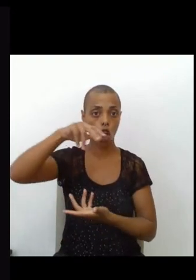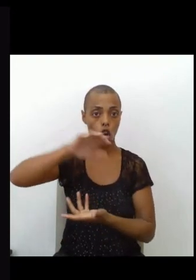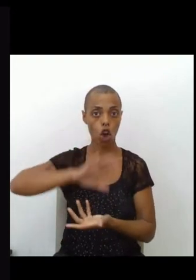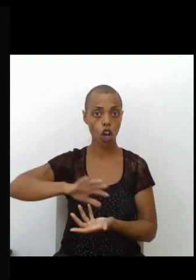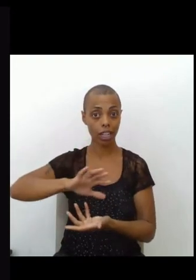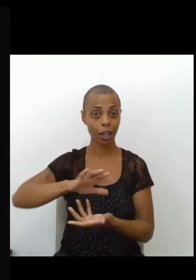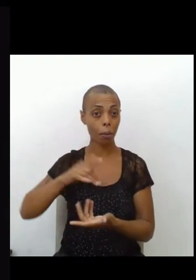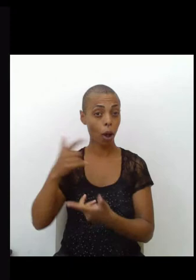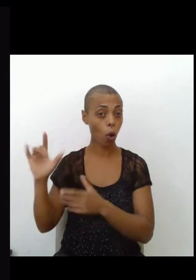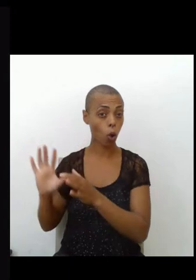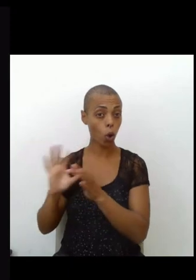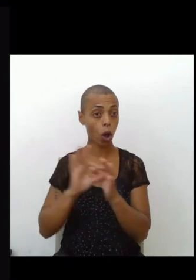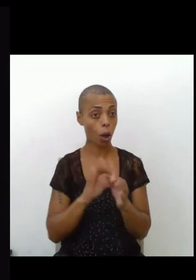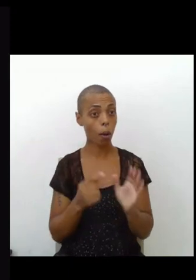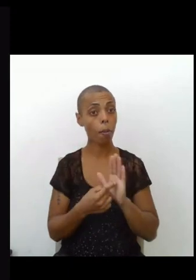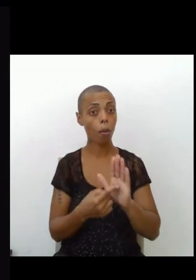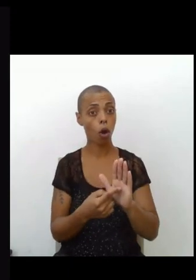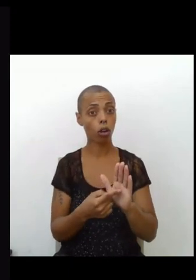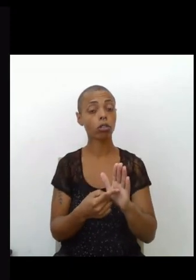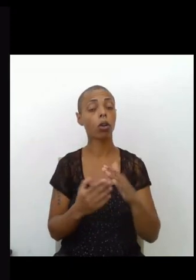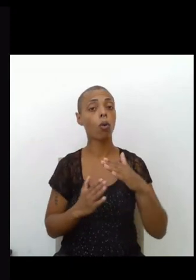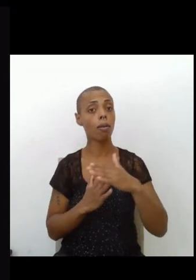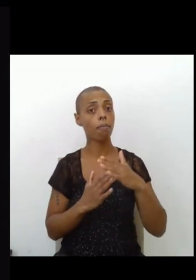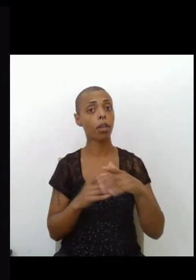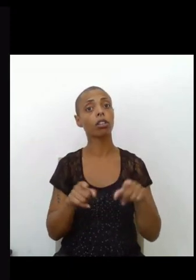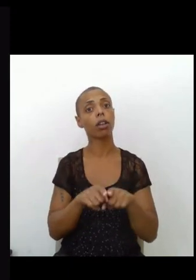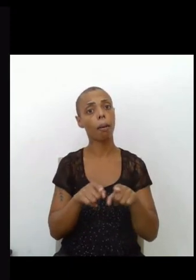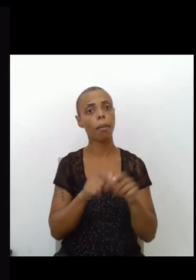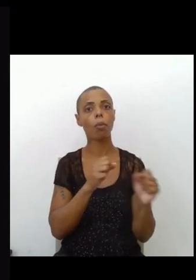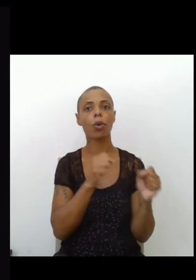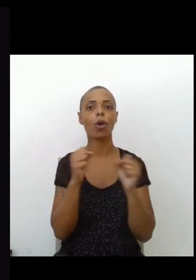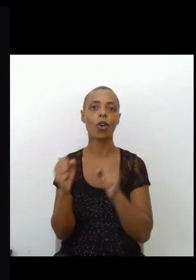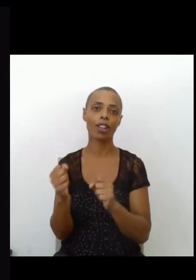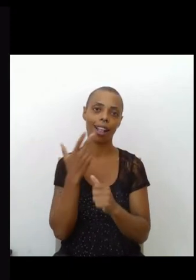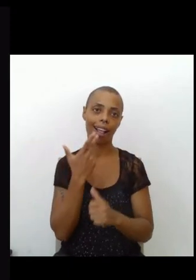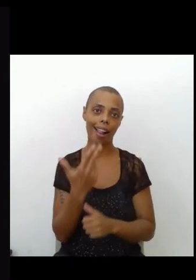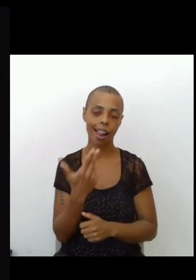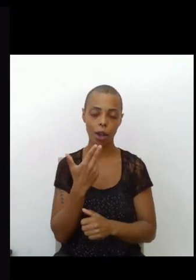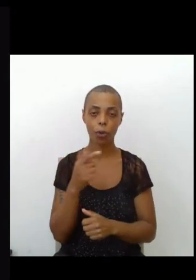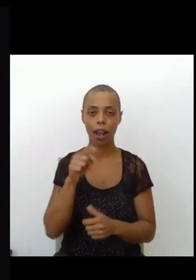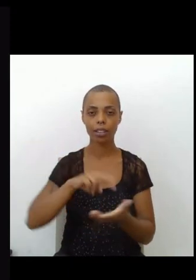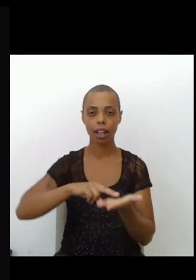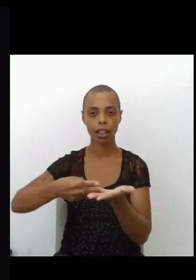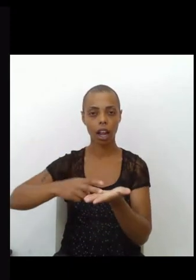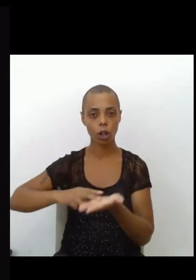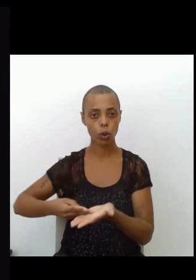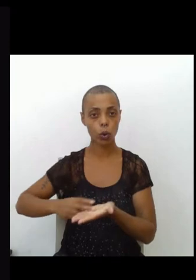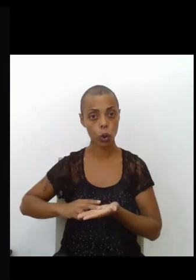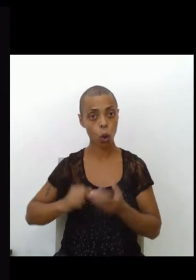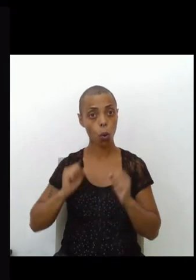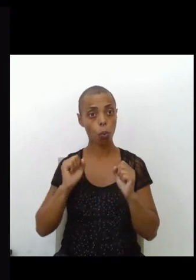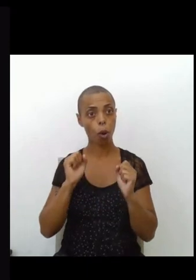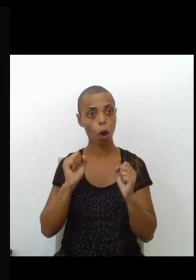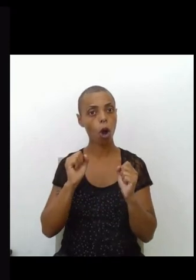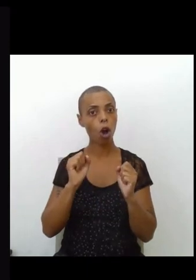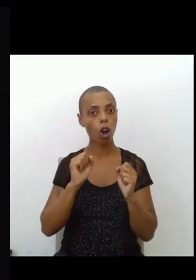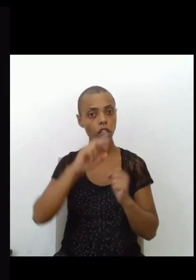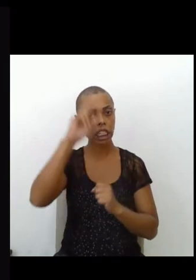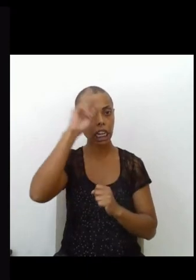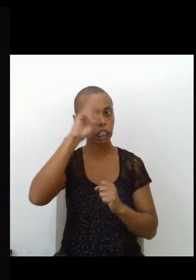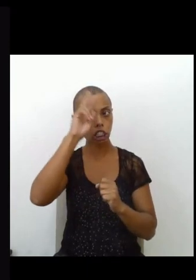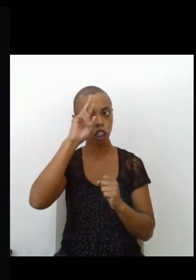language these translations can distort history and reality